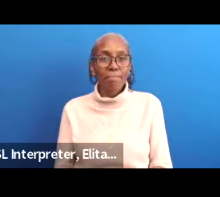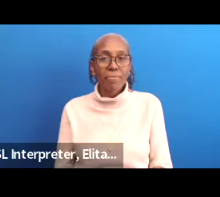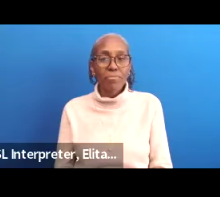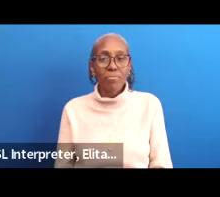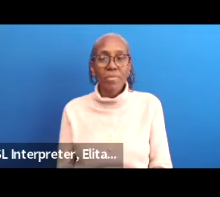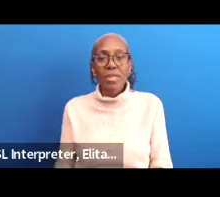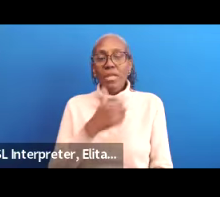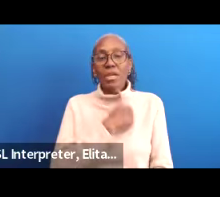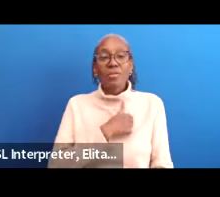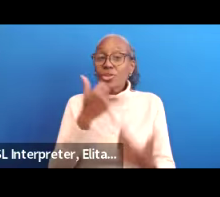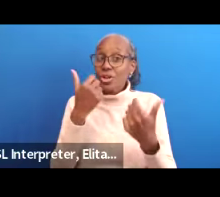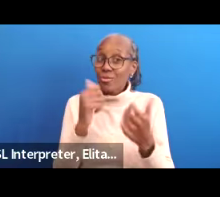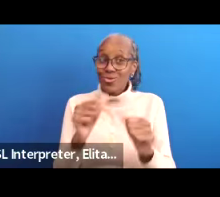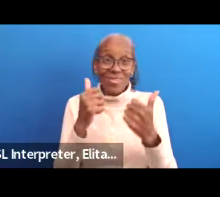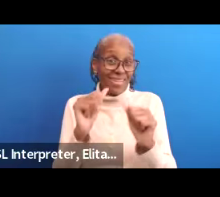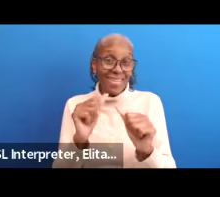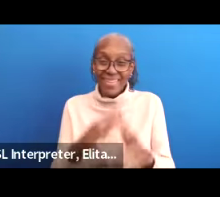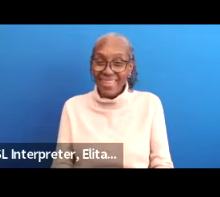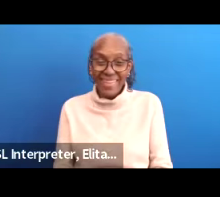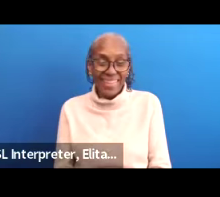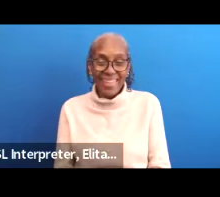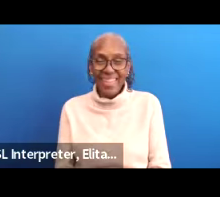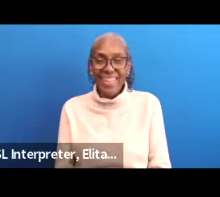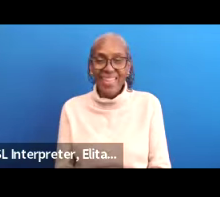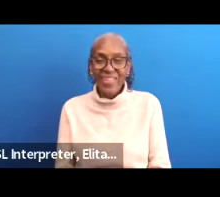So sorry, I'm trying.